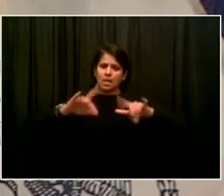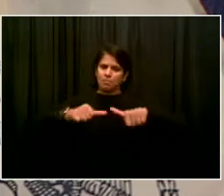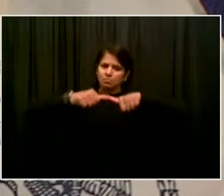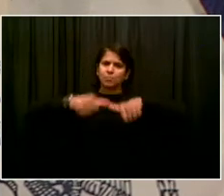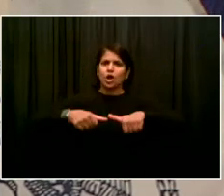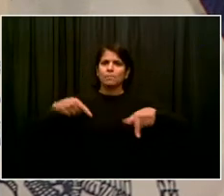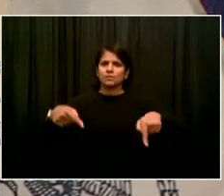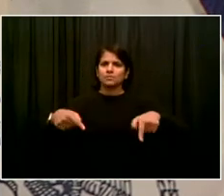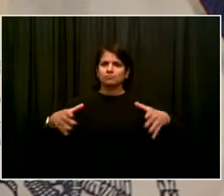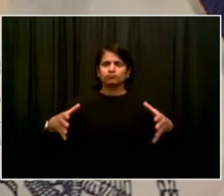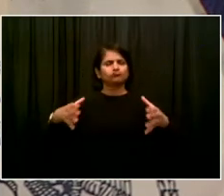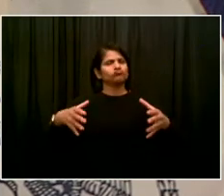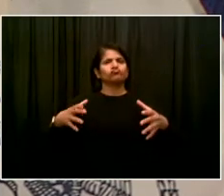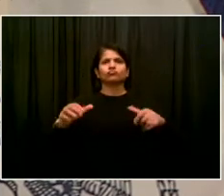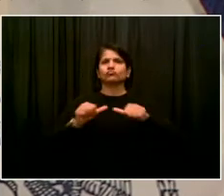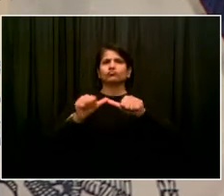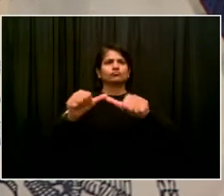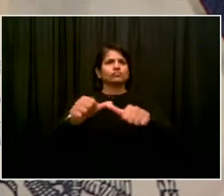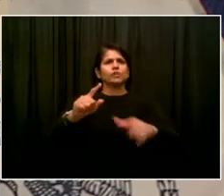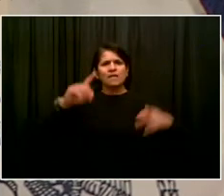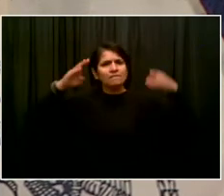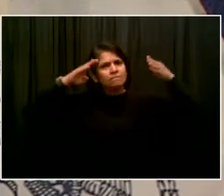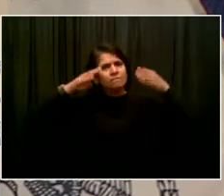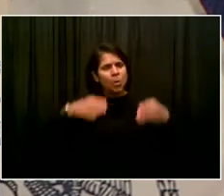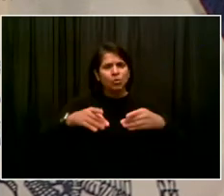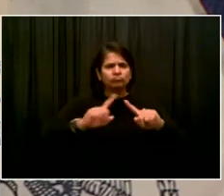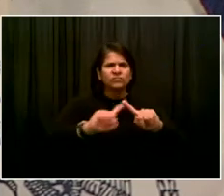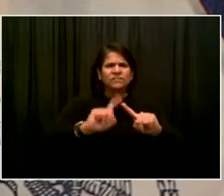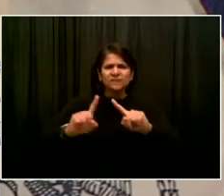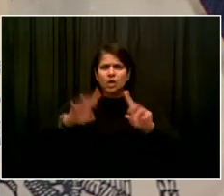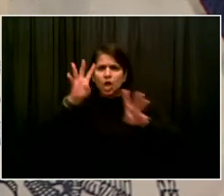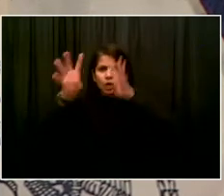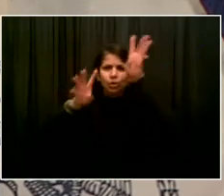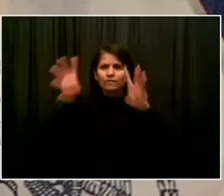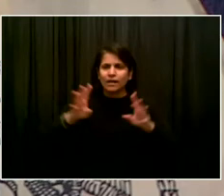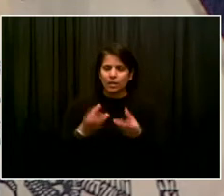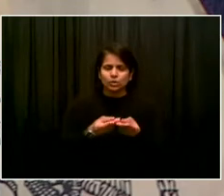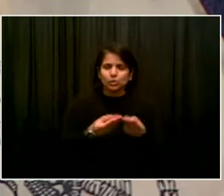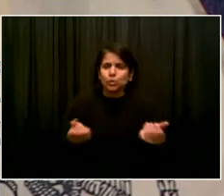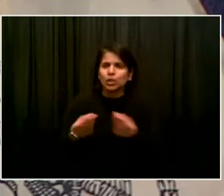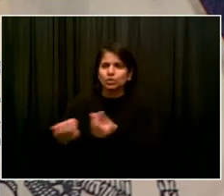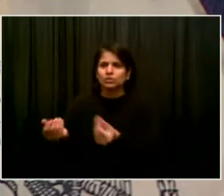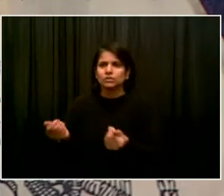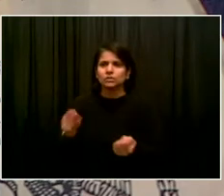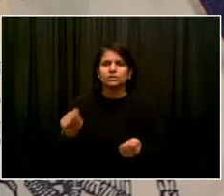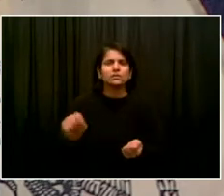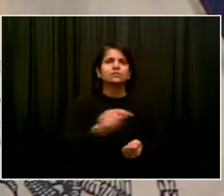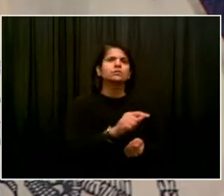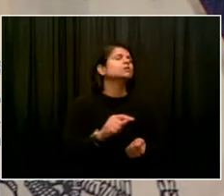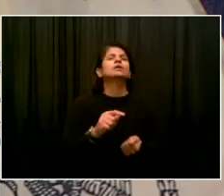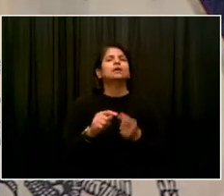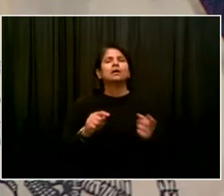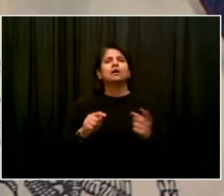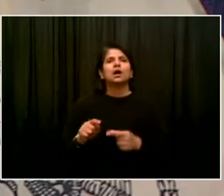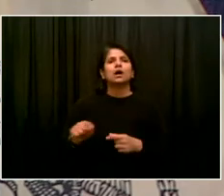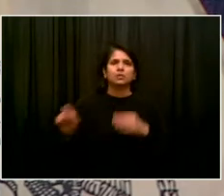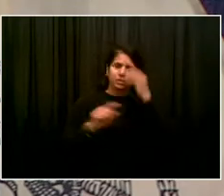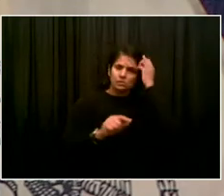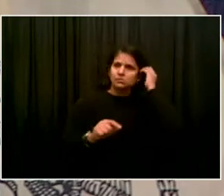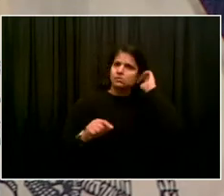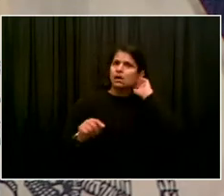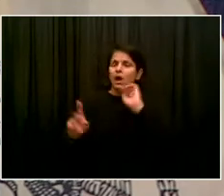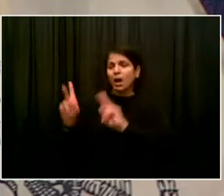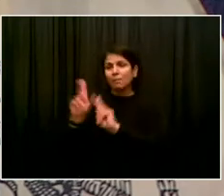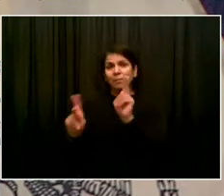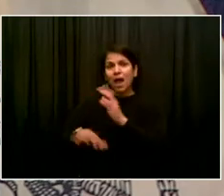on these solutions and supporting them. So we are honoring the folks who do the work. We're honoring them with